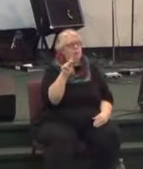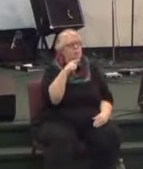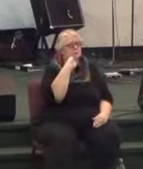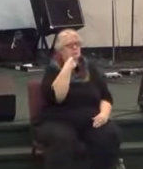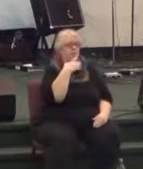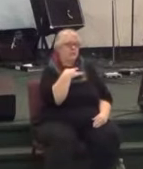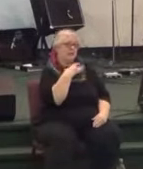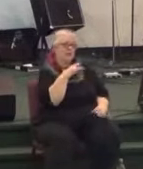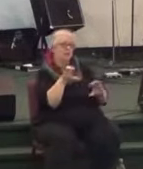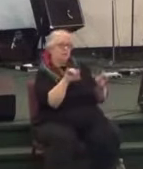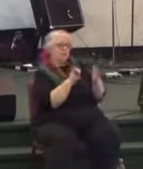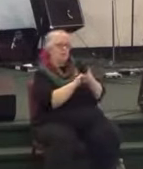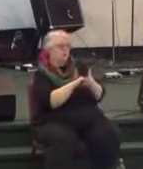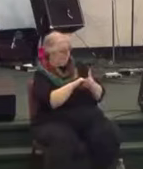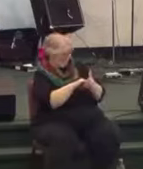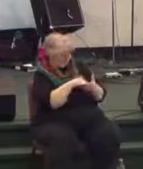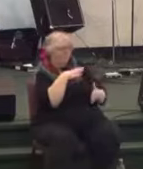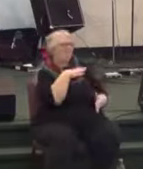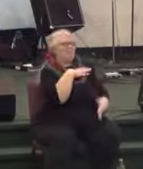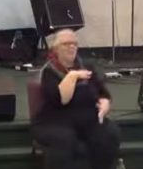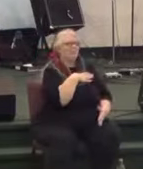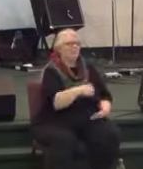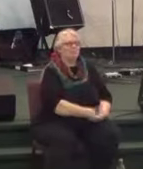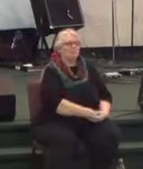And I said, go for it, David. And